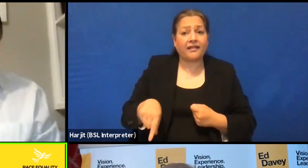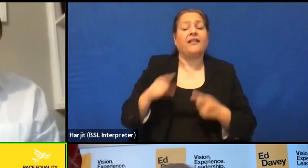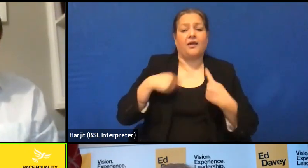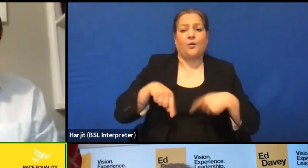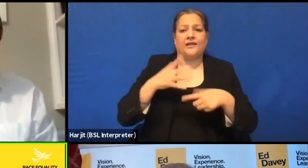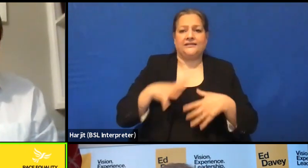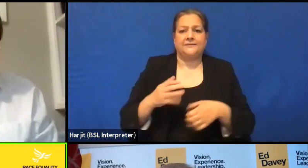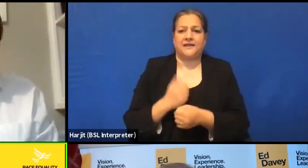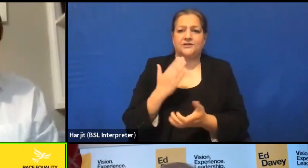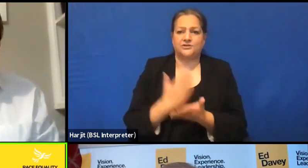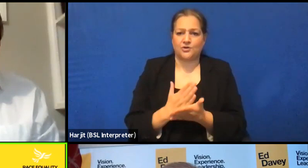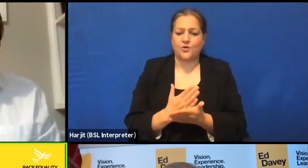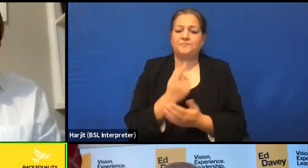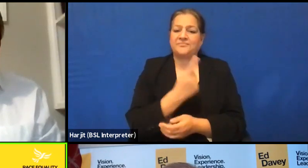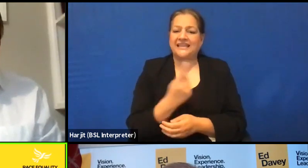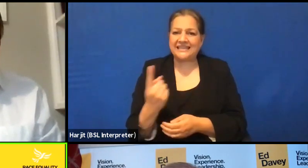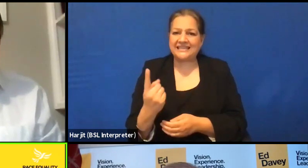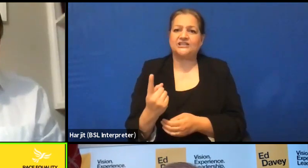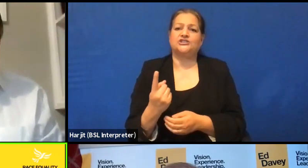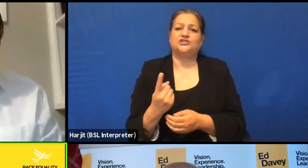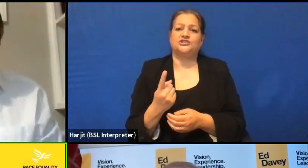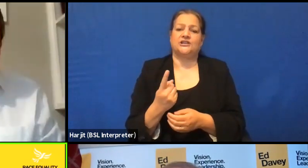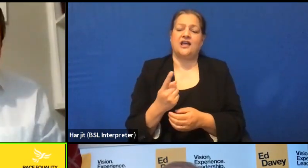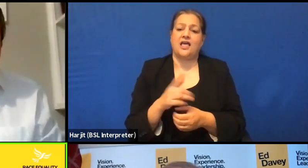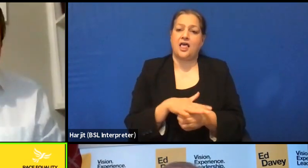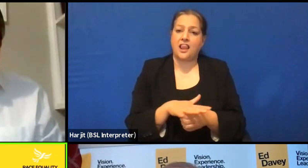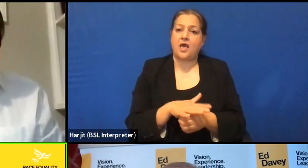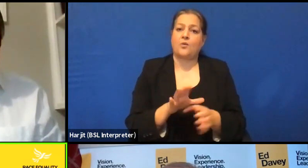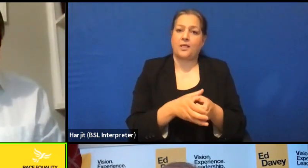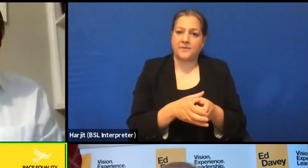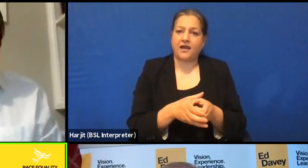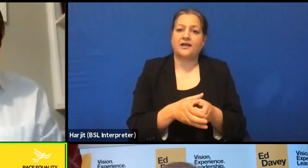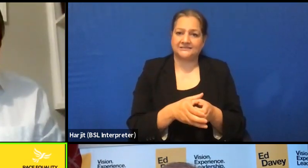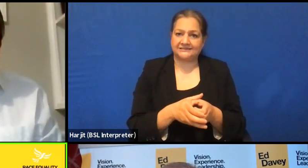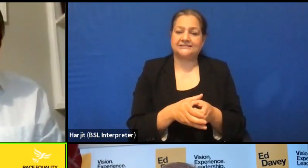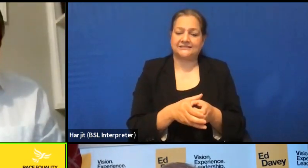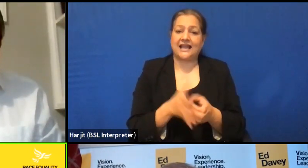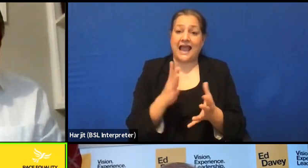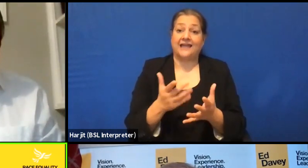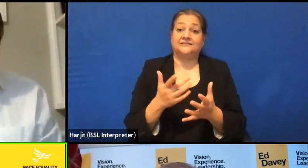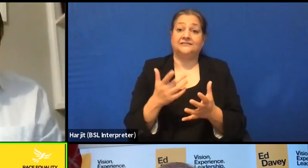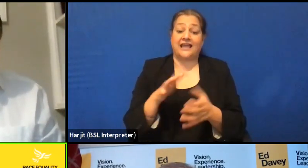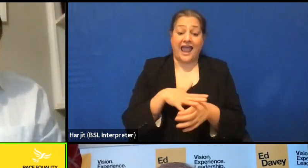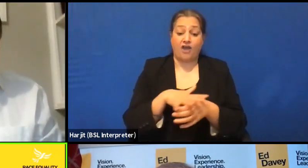that every single local party, but especially in places of high diversity, such as in